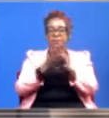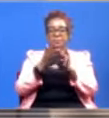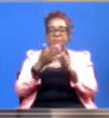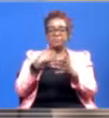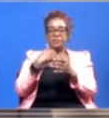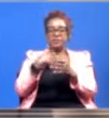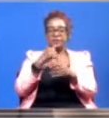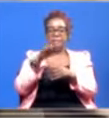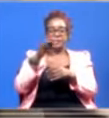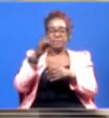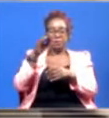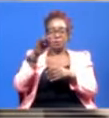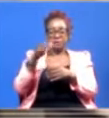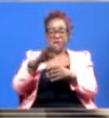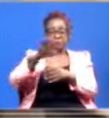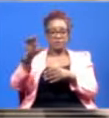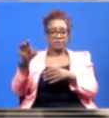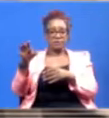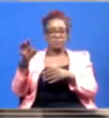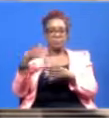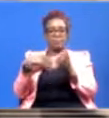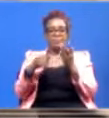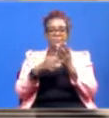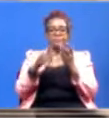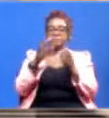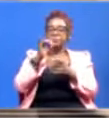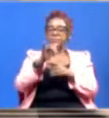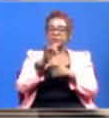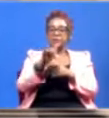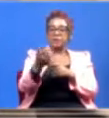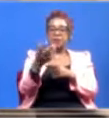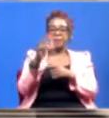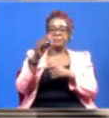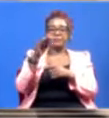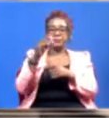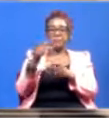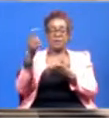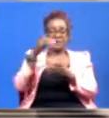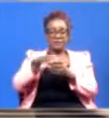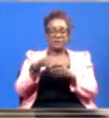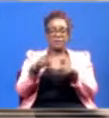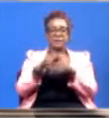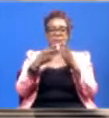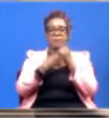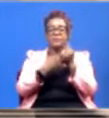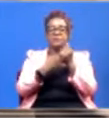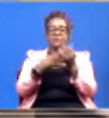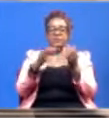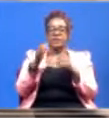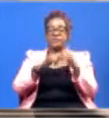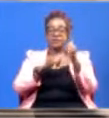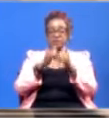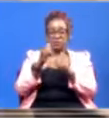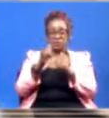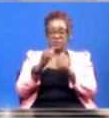green semiconductors in the continent. The model is pretty unique in that IVU is coming in as a partner for the